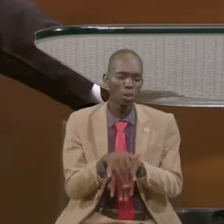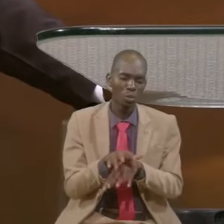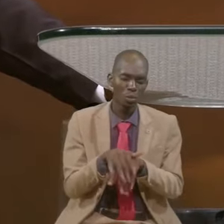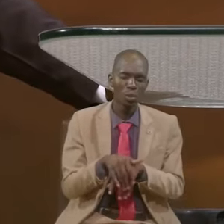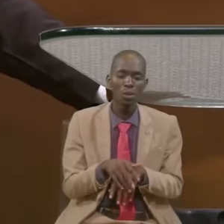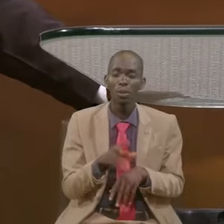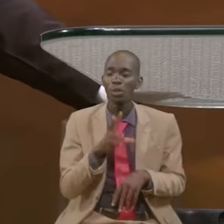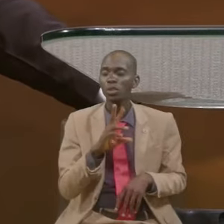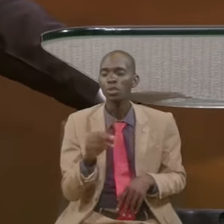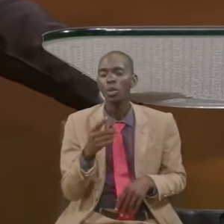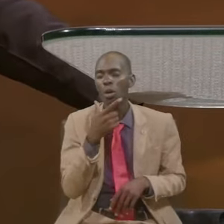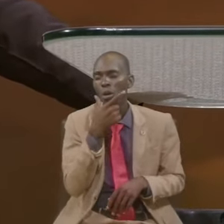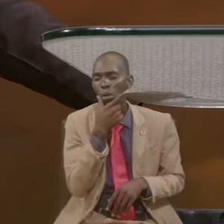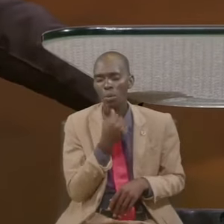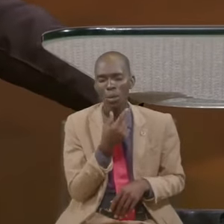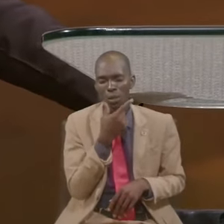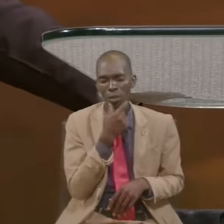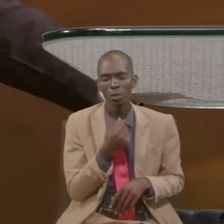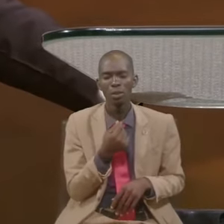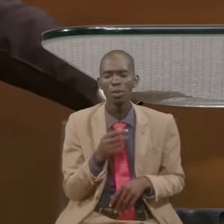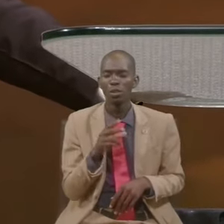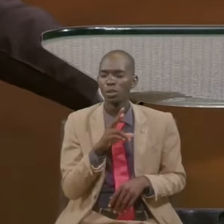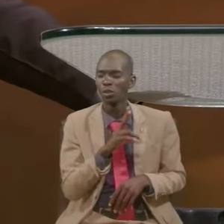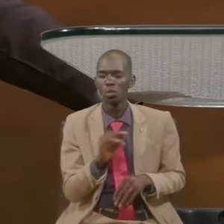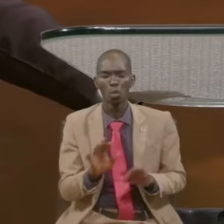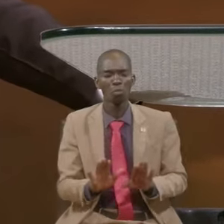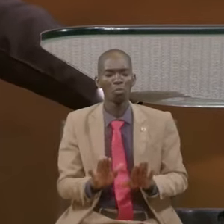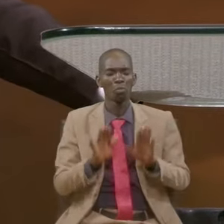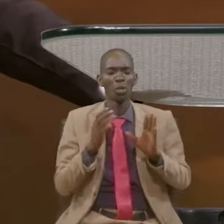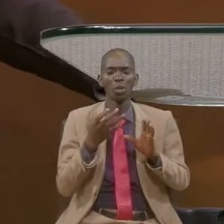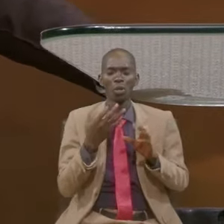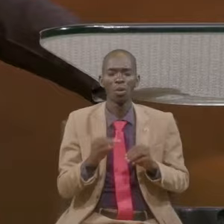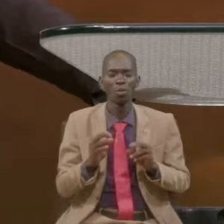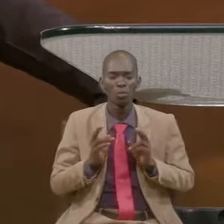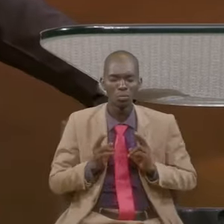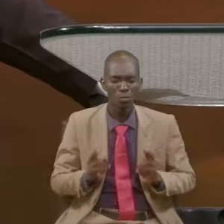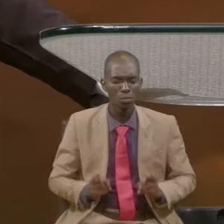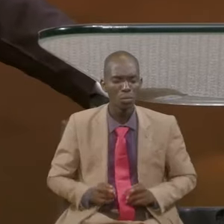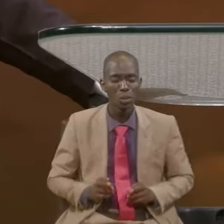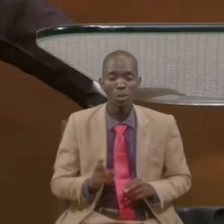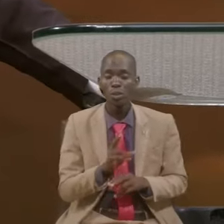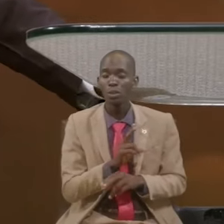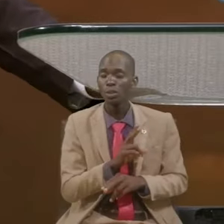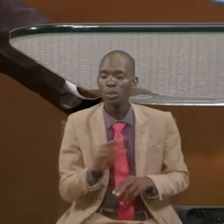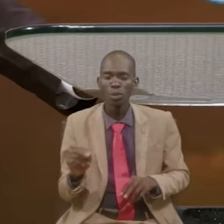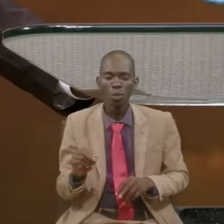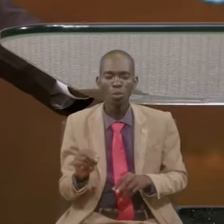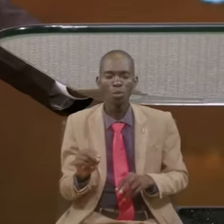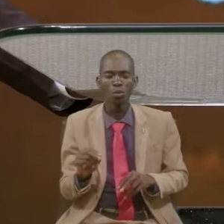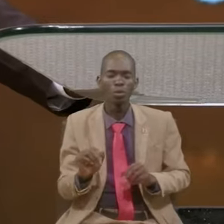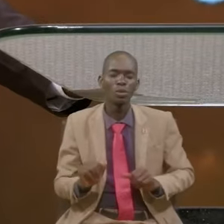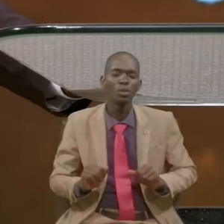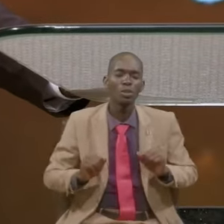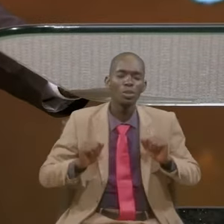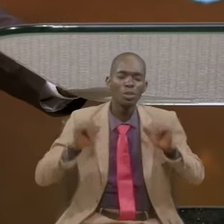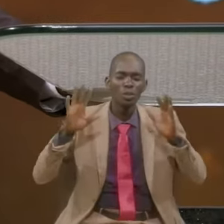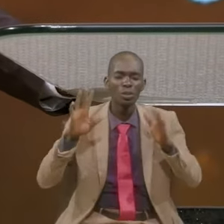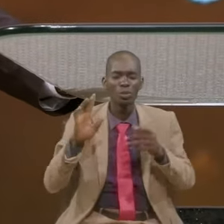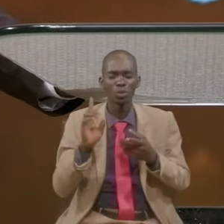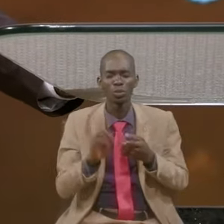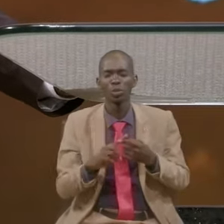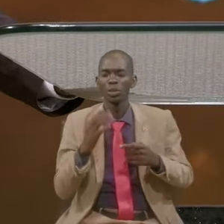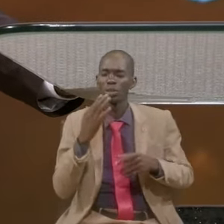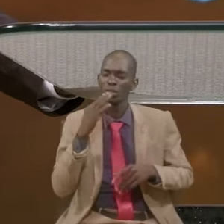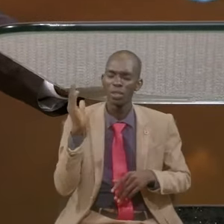no pretense, no fear of man, no bending to